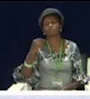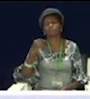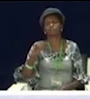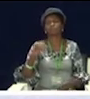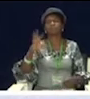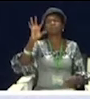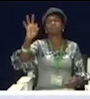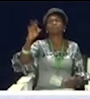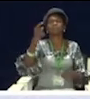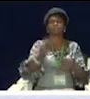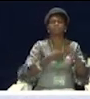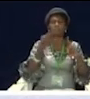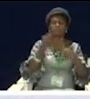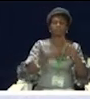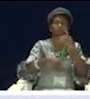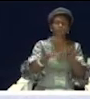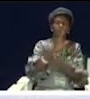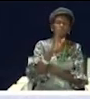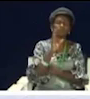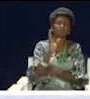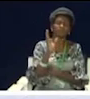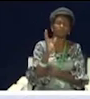9 months from now,